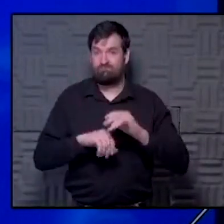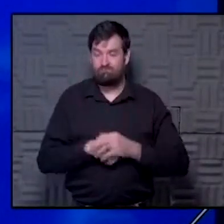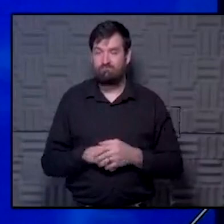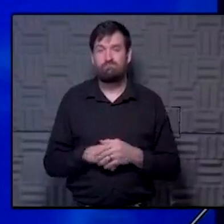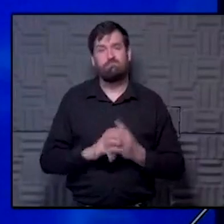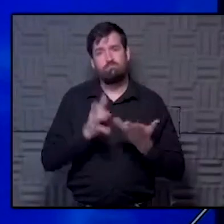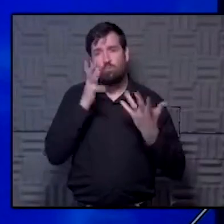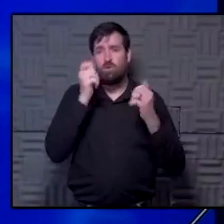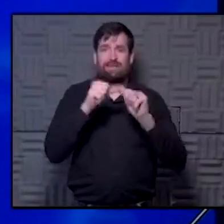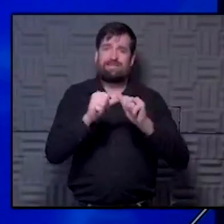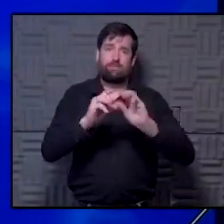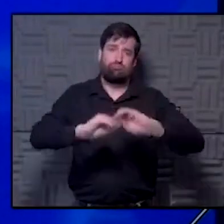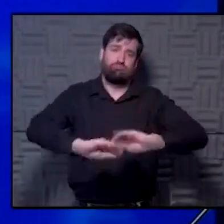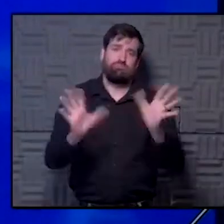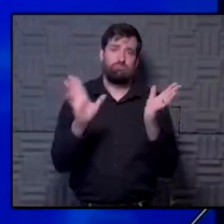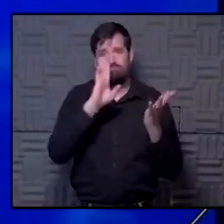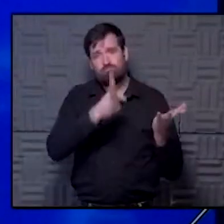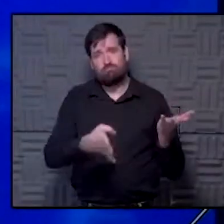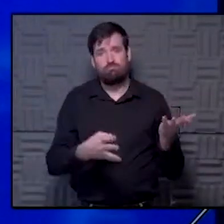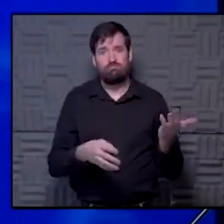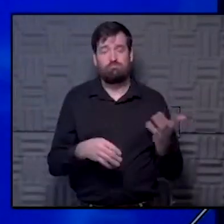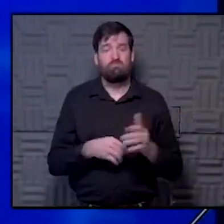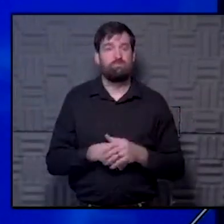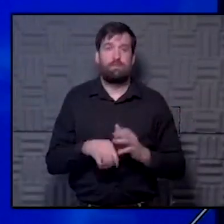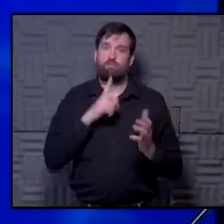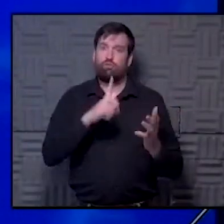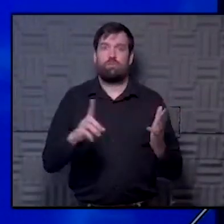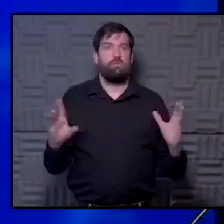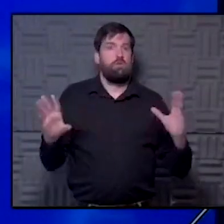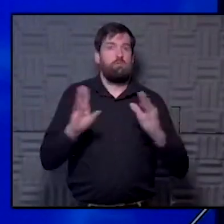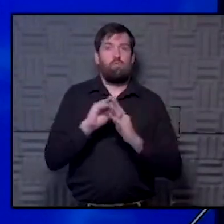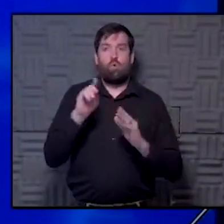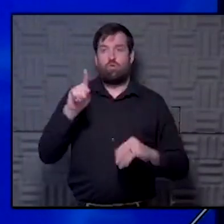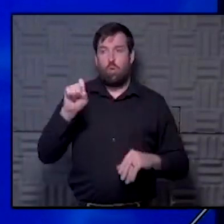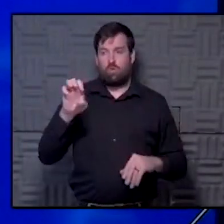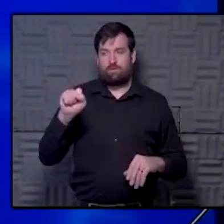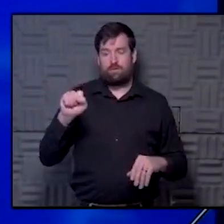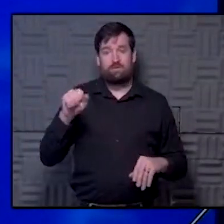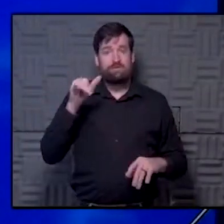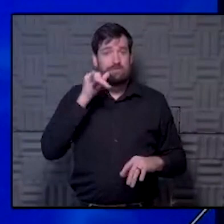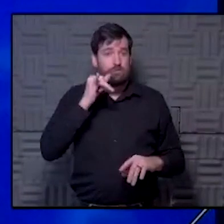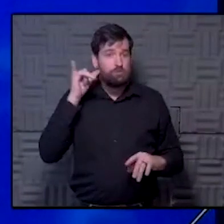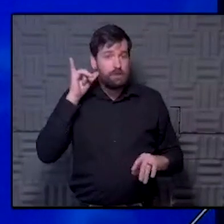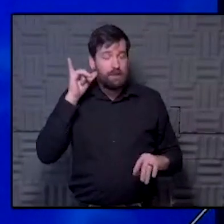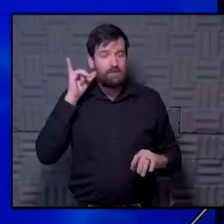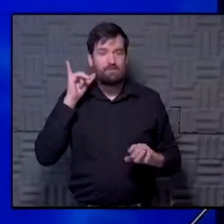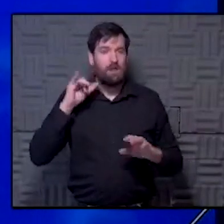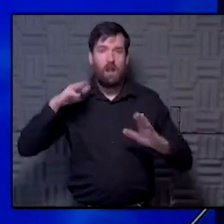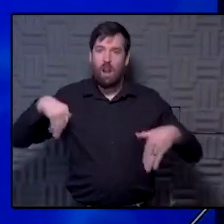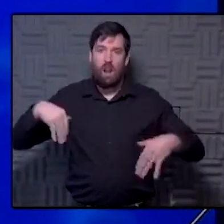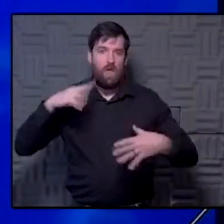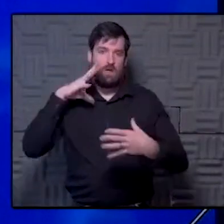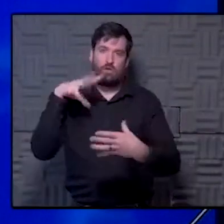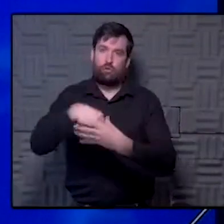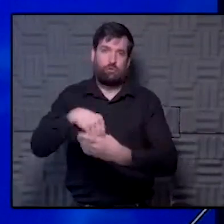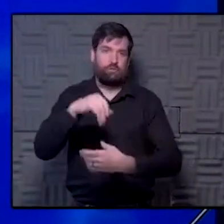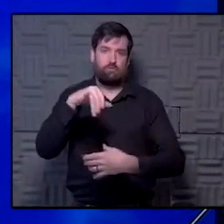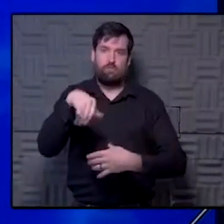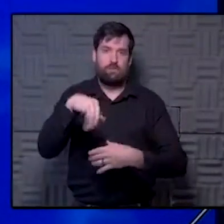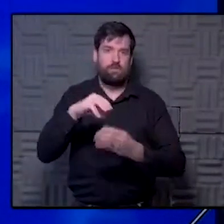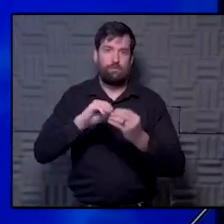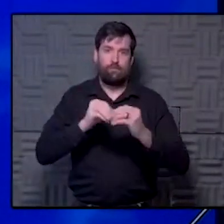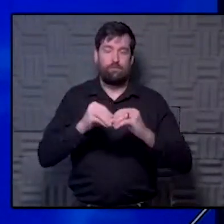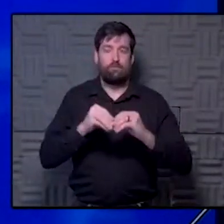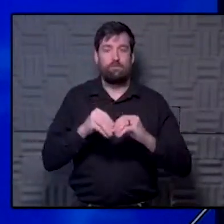And we'll continue to be transparent with that as we get it. I'm sure that there have been more doses yesterday as well that aren't reported in that number.